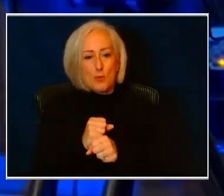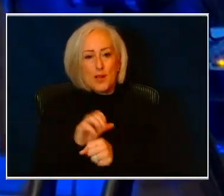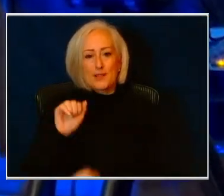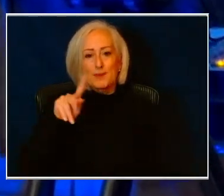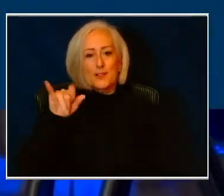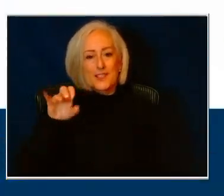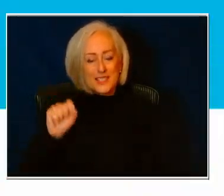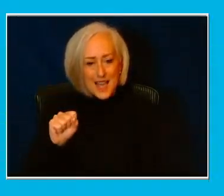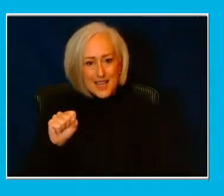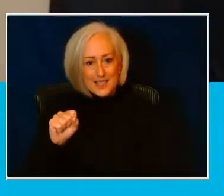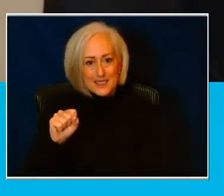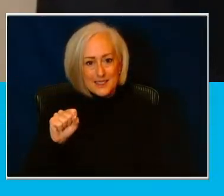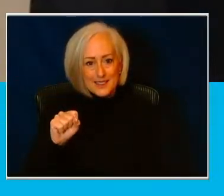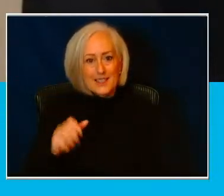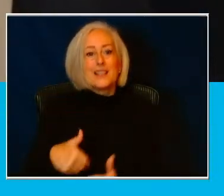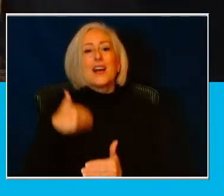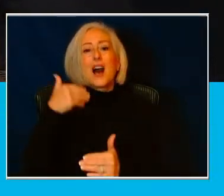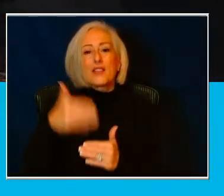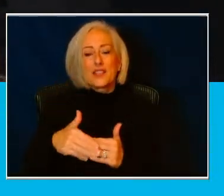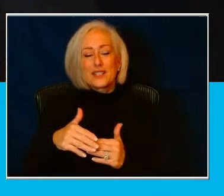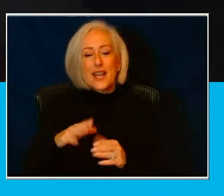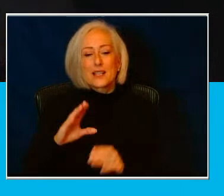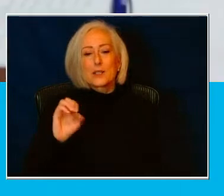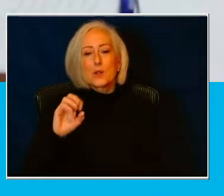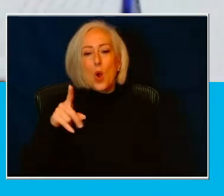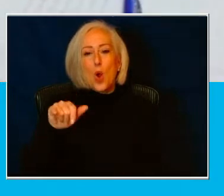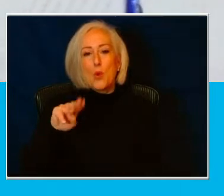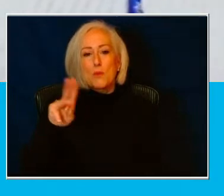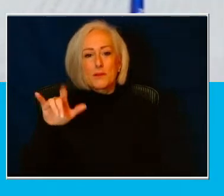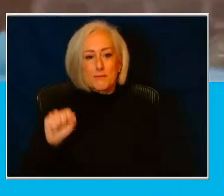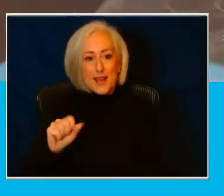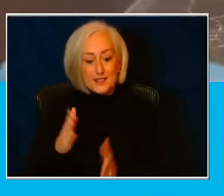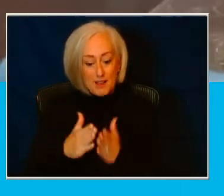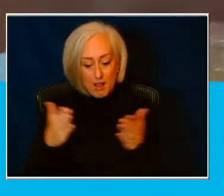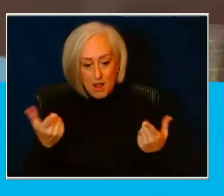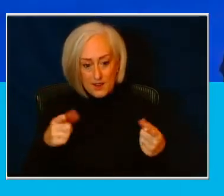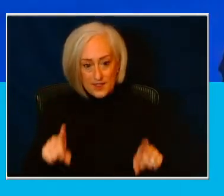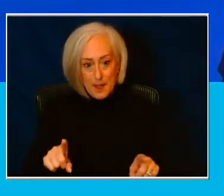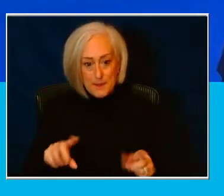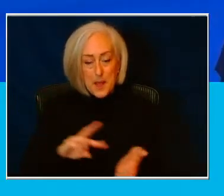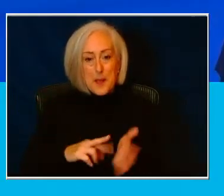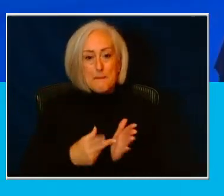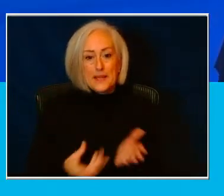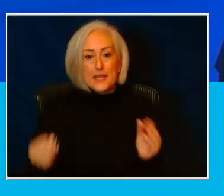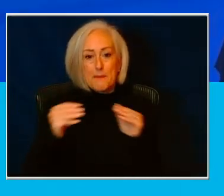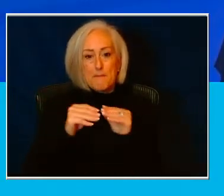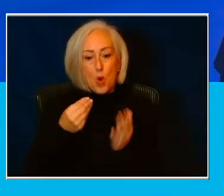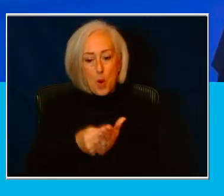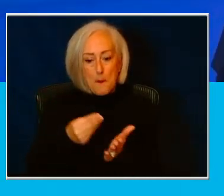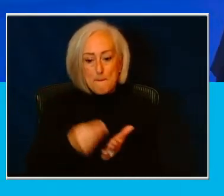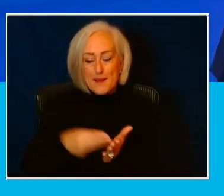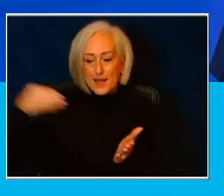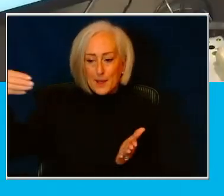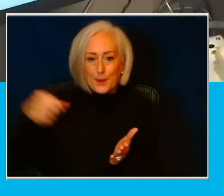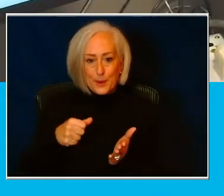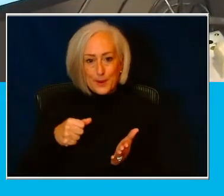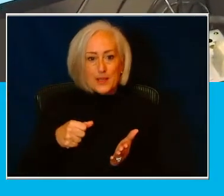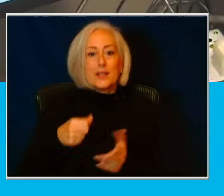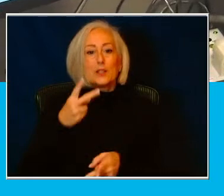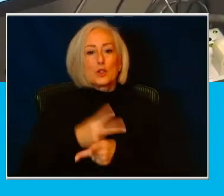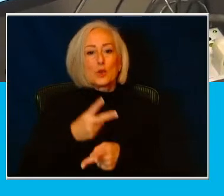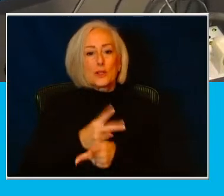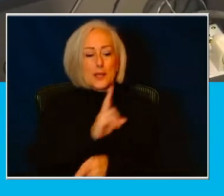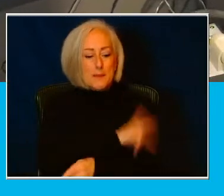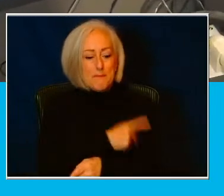Open Mics with Dr. Stites. A lot has happened, including more funding for cancer trials to keep patients closer to home, as well